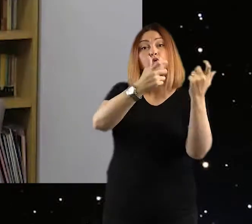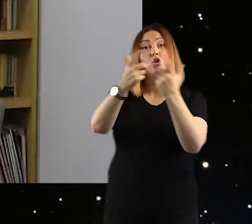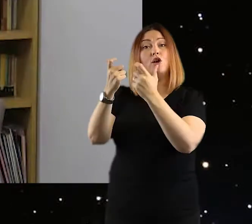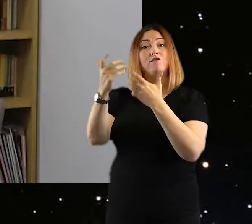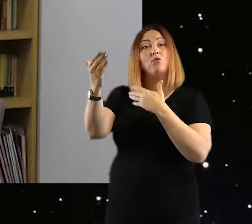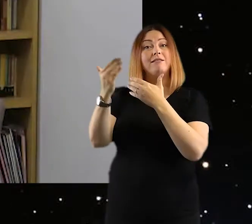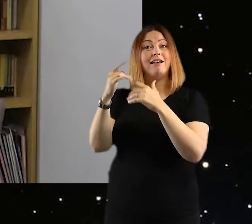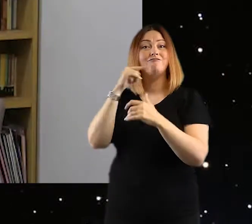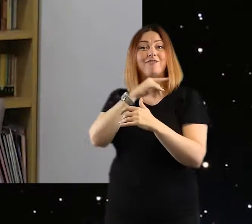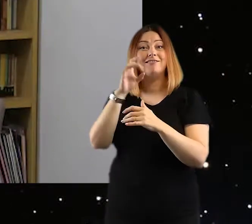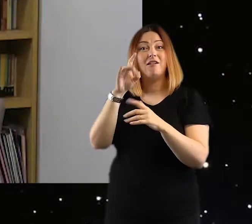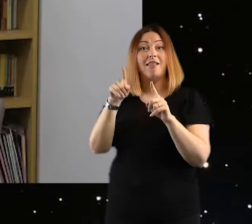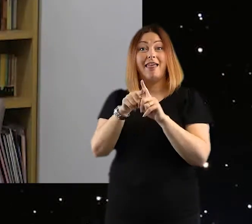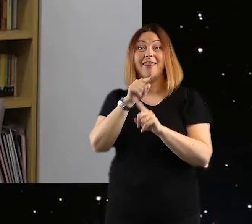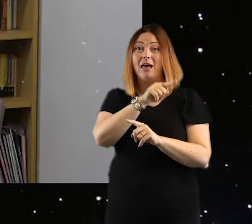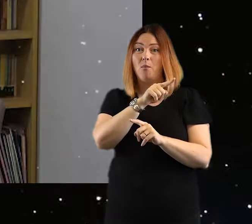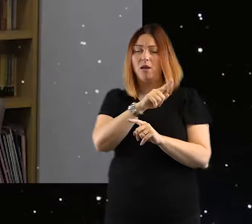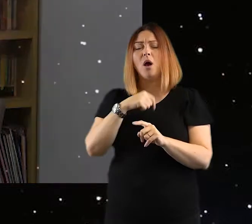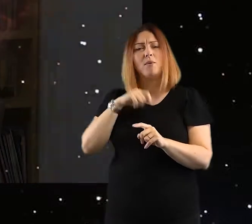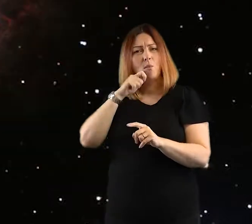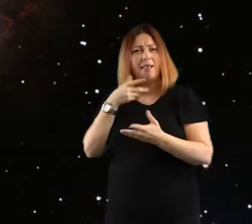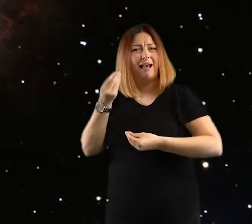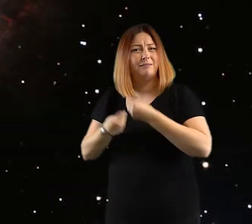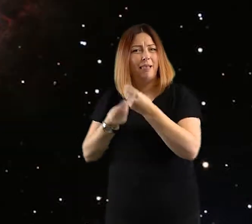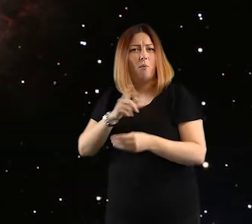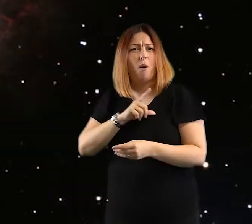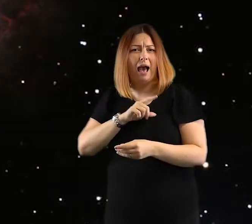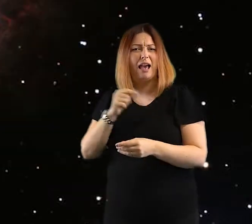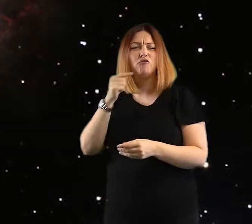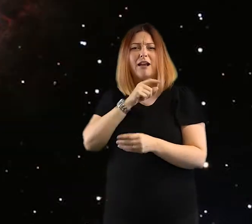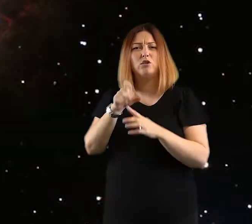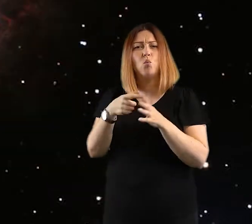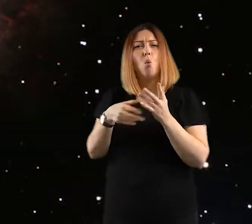why red dwarfs are interesting stars to search around.